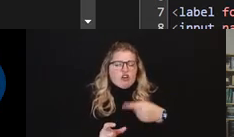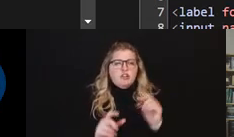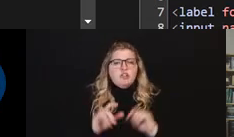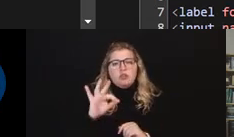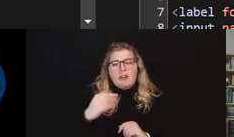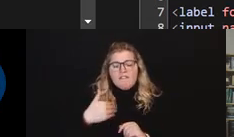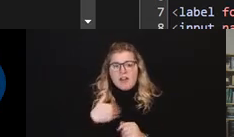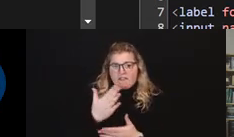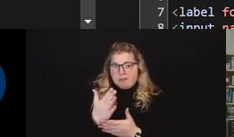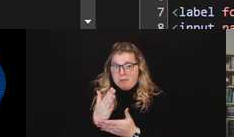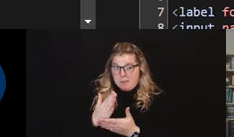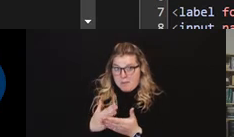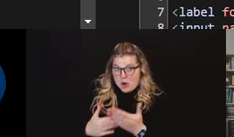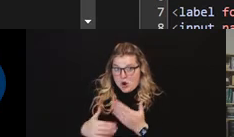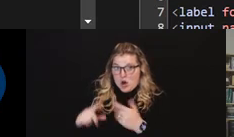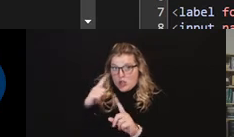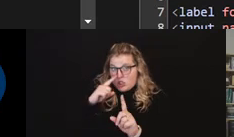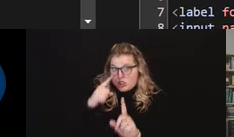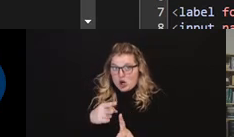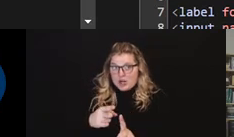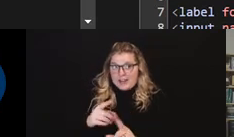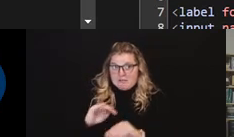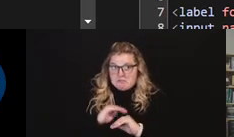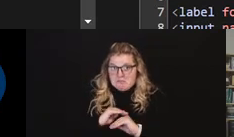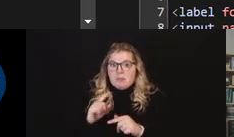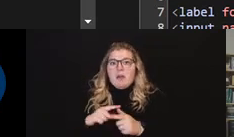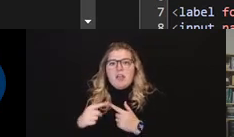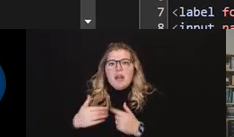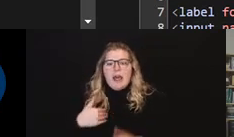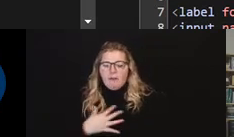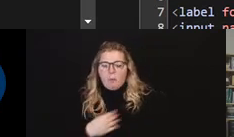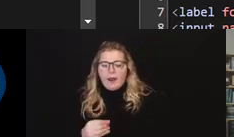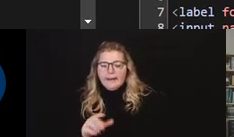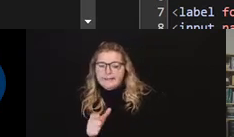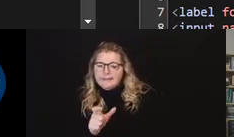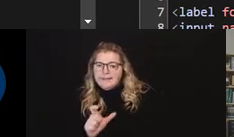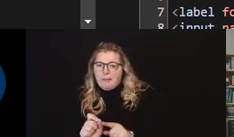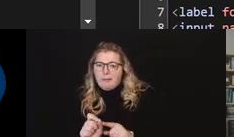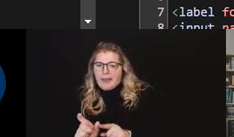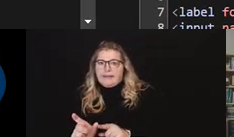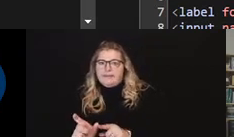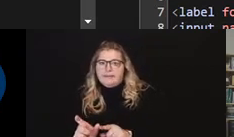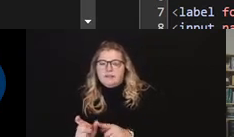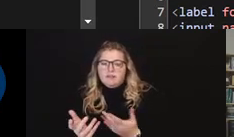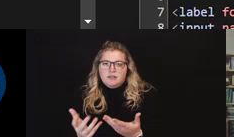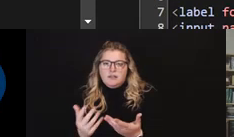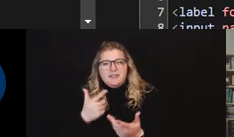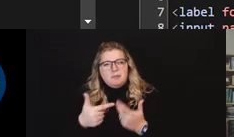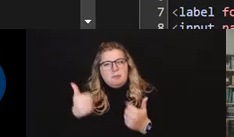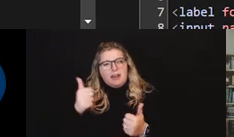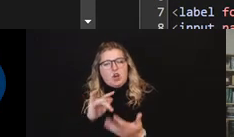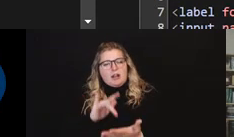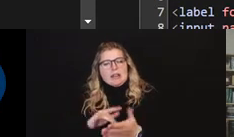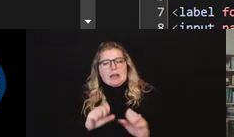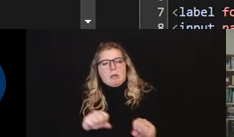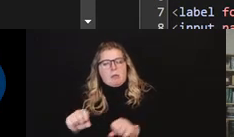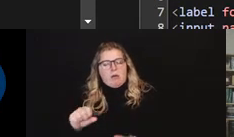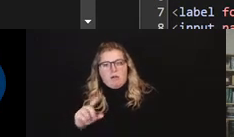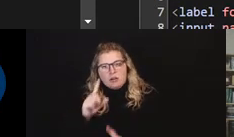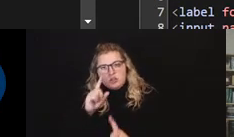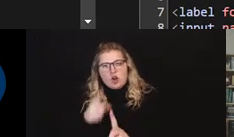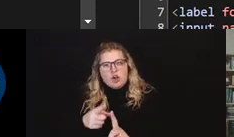part of the target, but then part of my finger's on all this white space, it still is a bigger clickable target. And maybe you can use some of